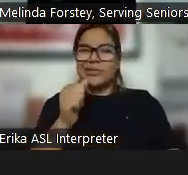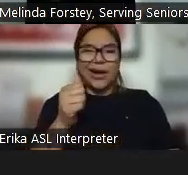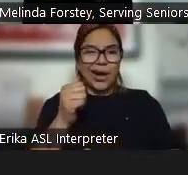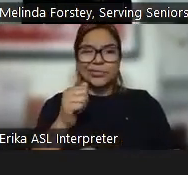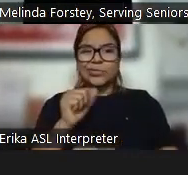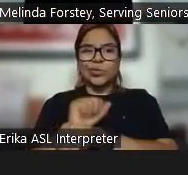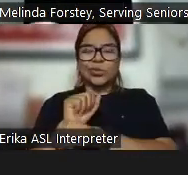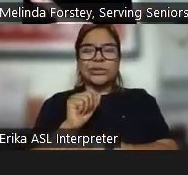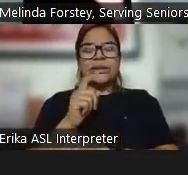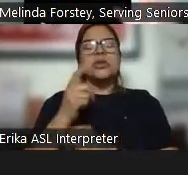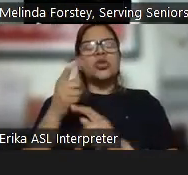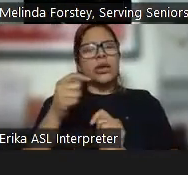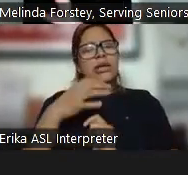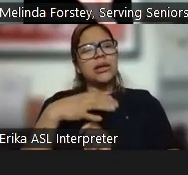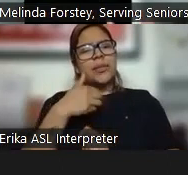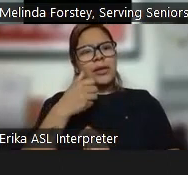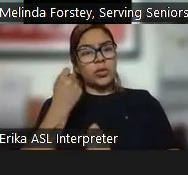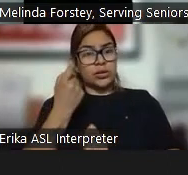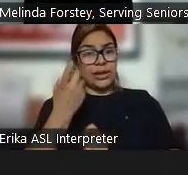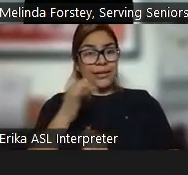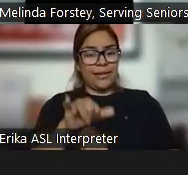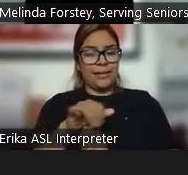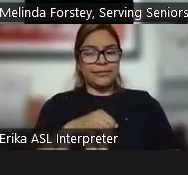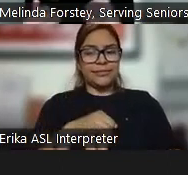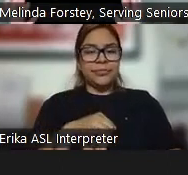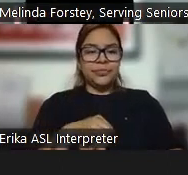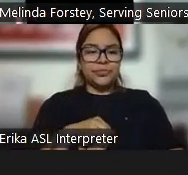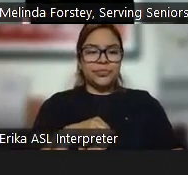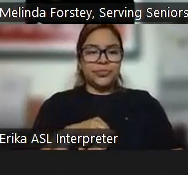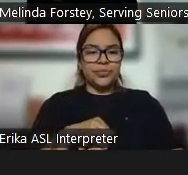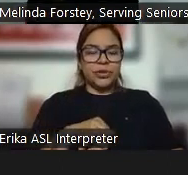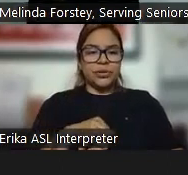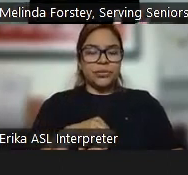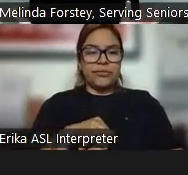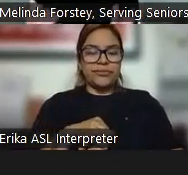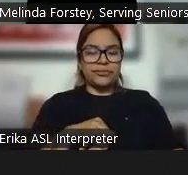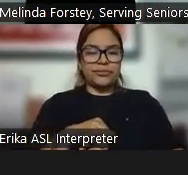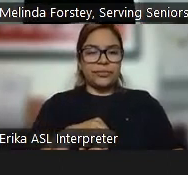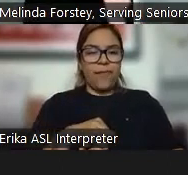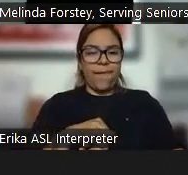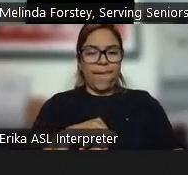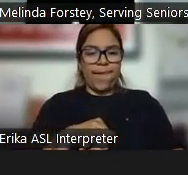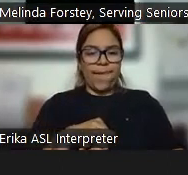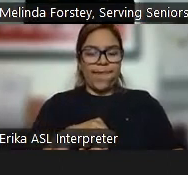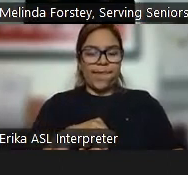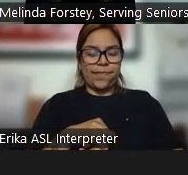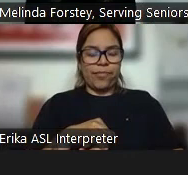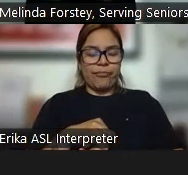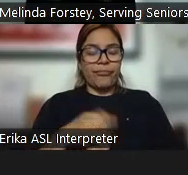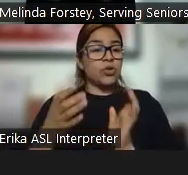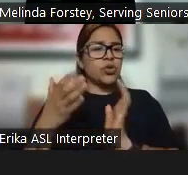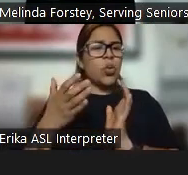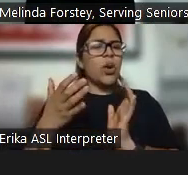I've highlighted here are just some of the key data points that we're capturing. So what is the current housing